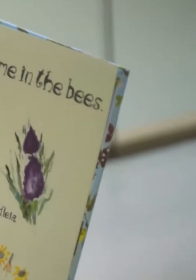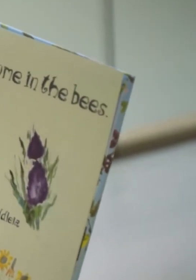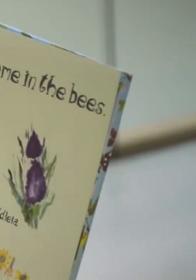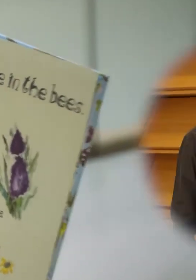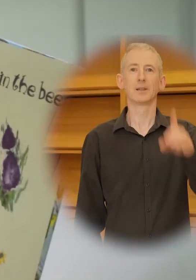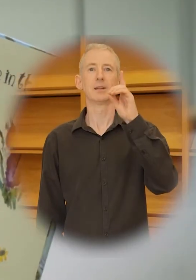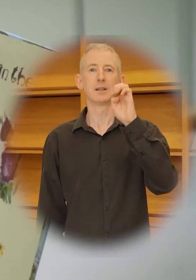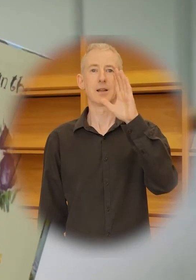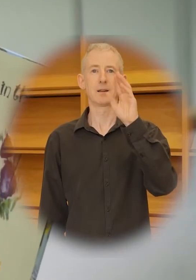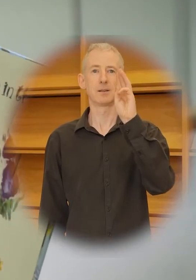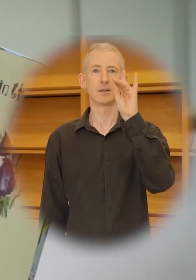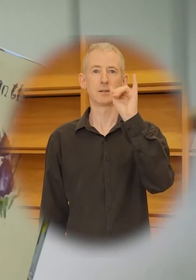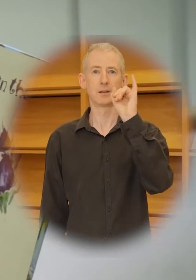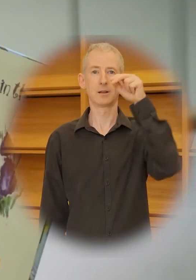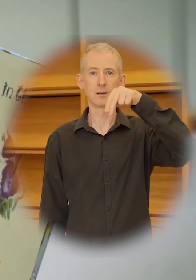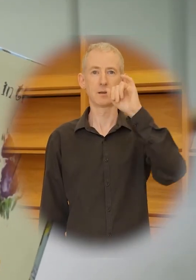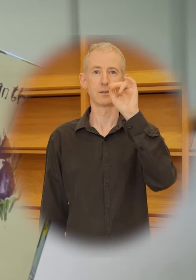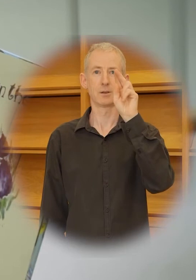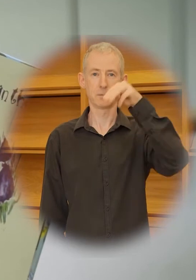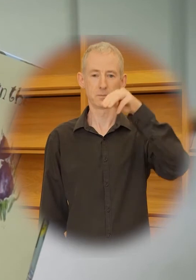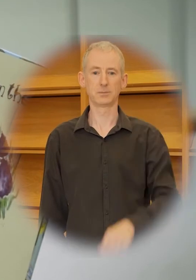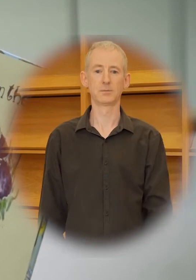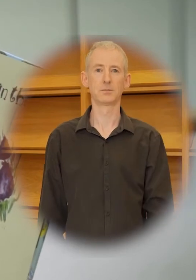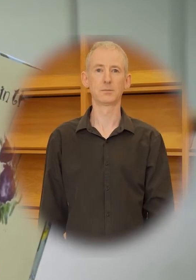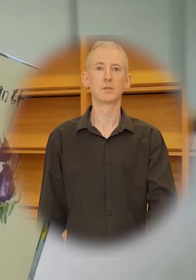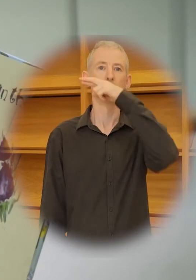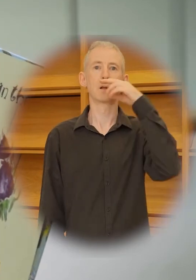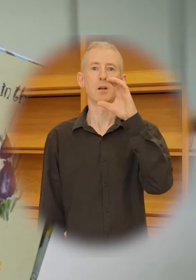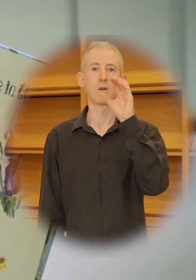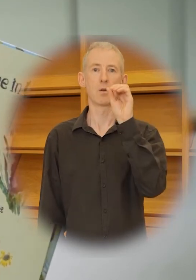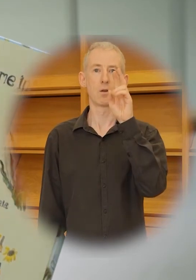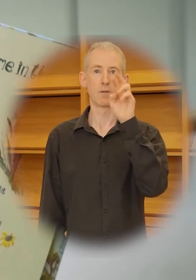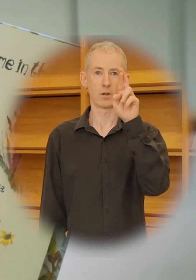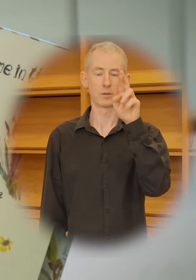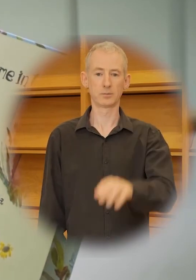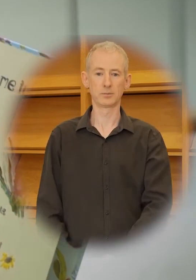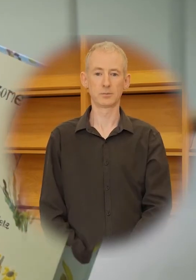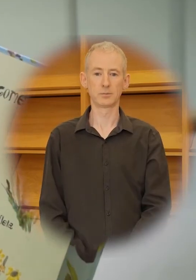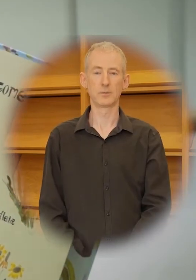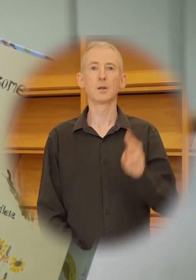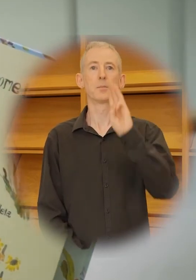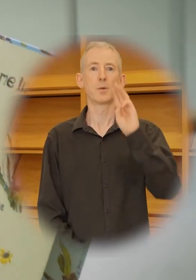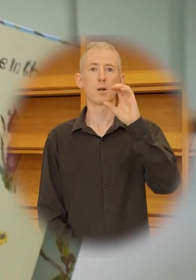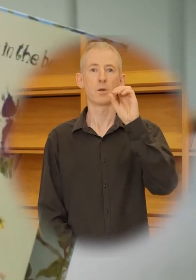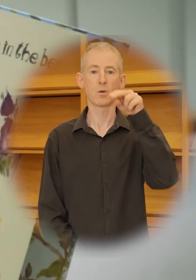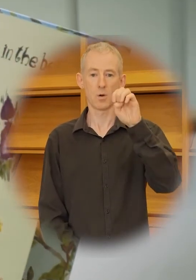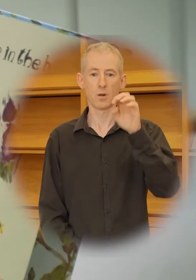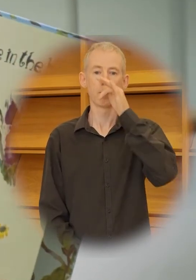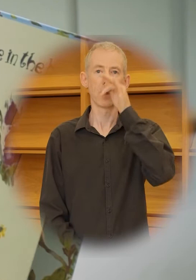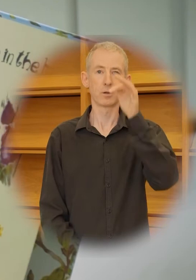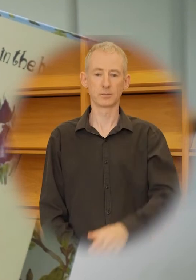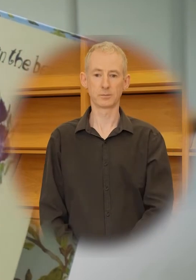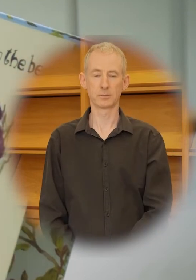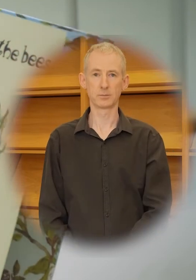your garden, you can sow lots of beautiful flowers. You can sow a delphinium, a